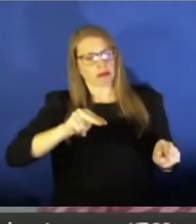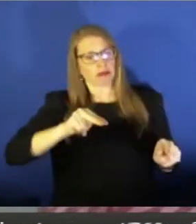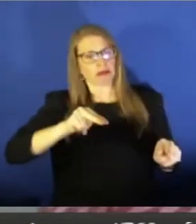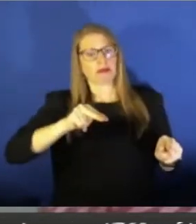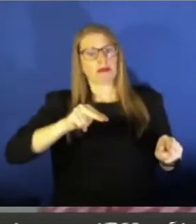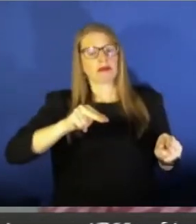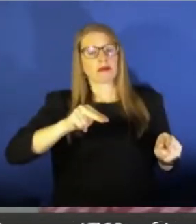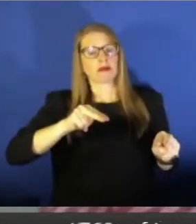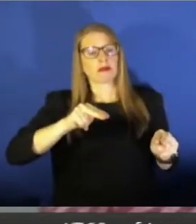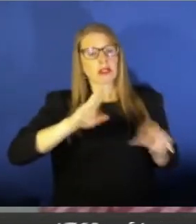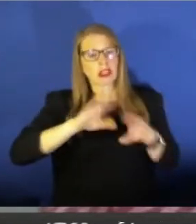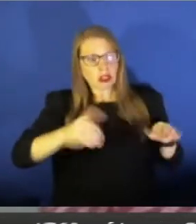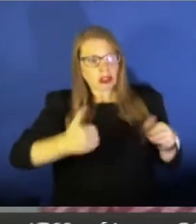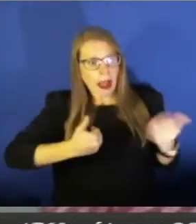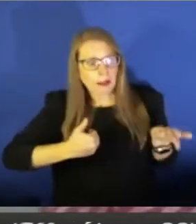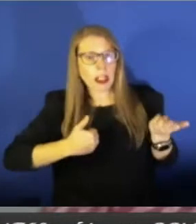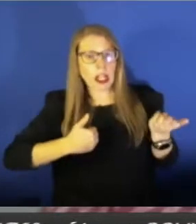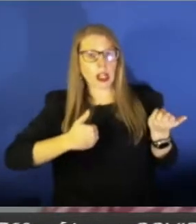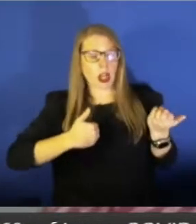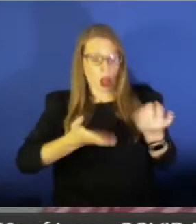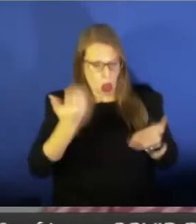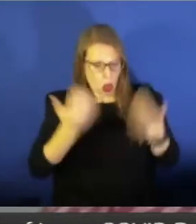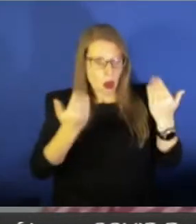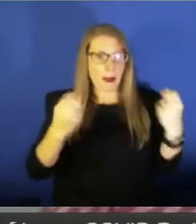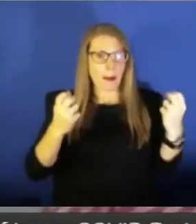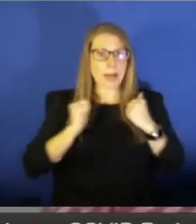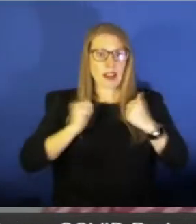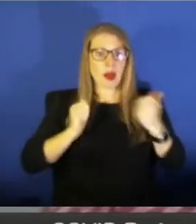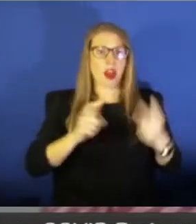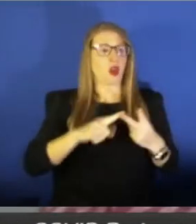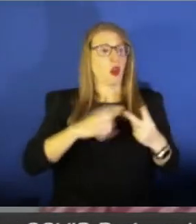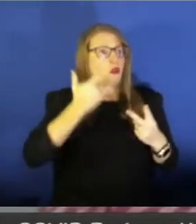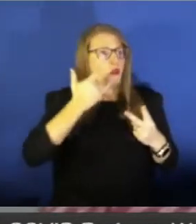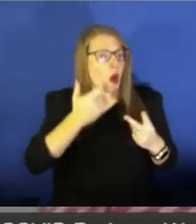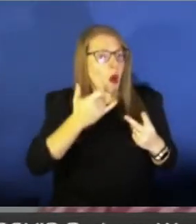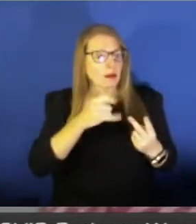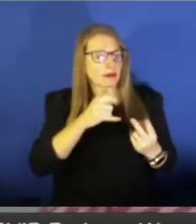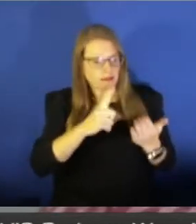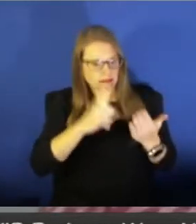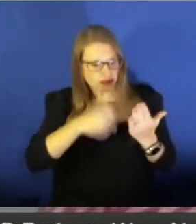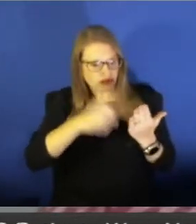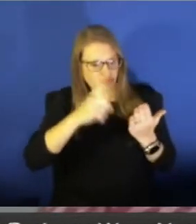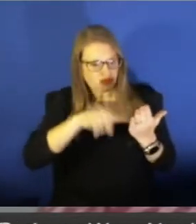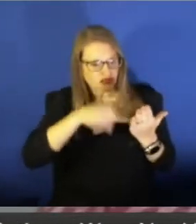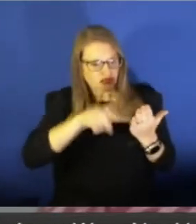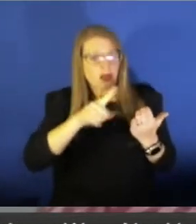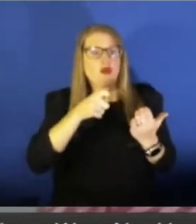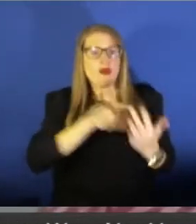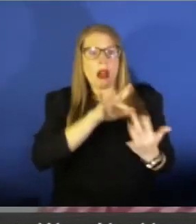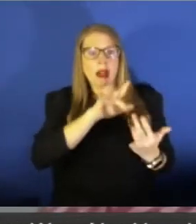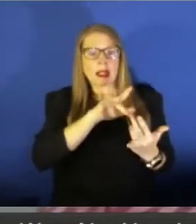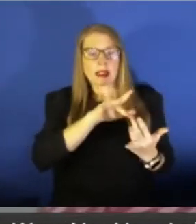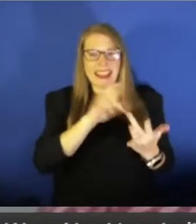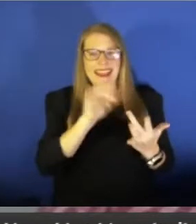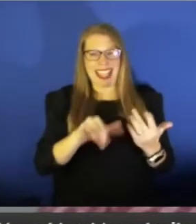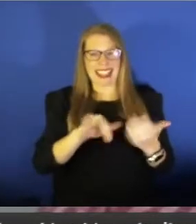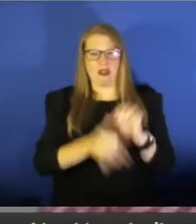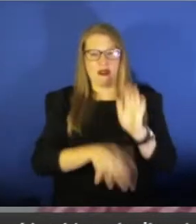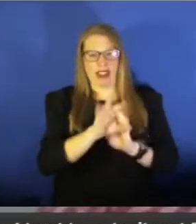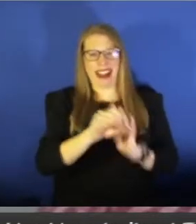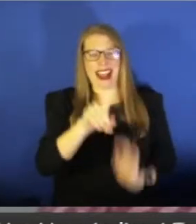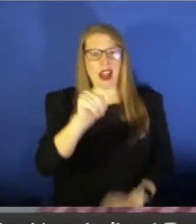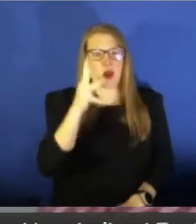their child Robitussin or something like that to combat an ailment or an illness that they